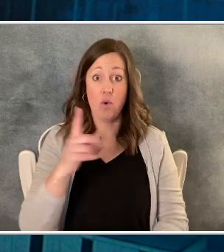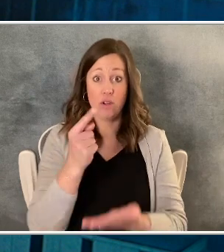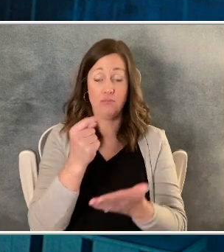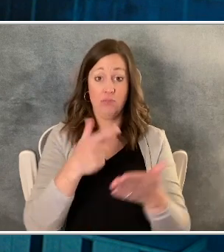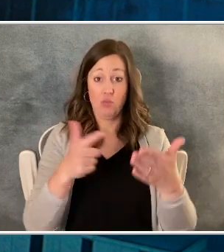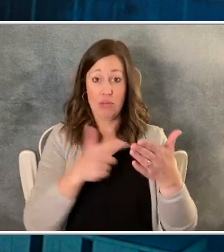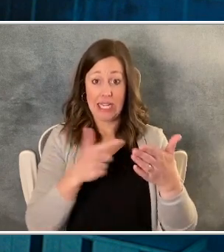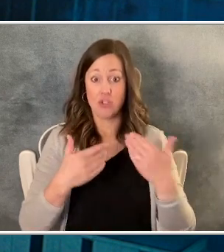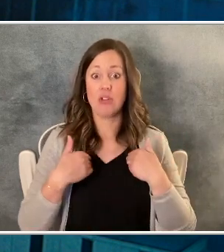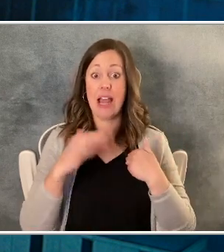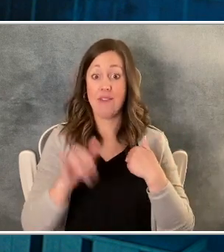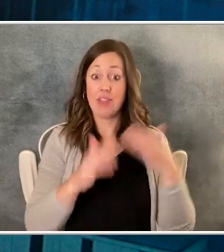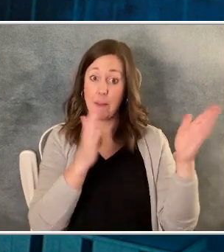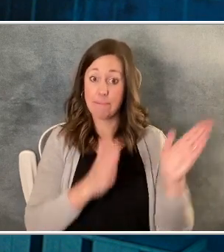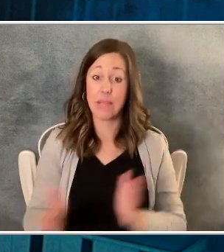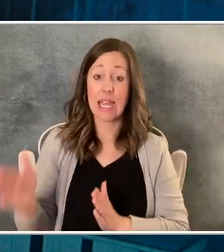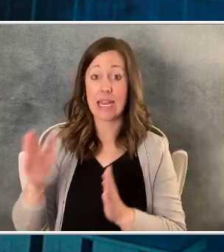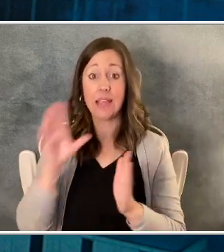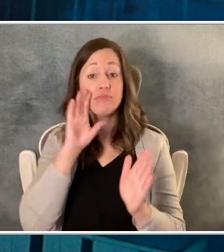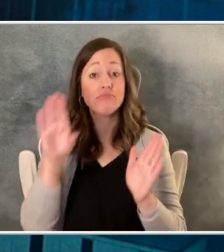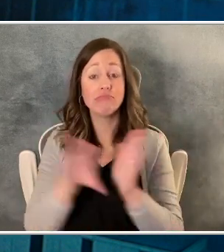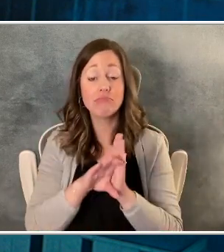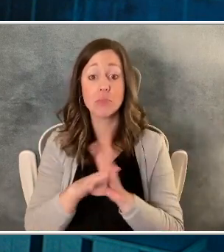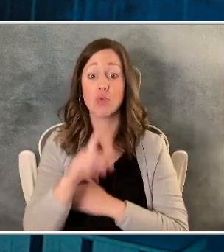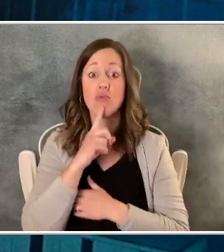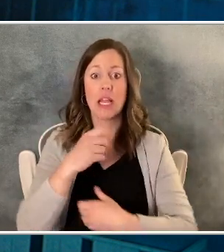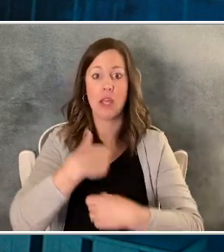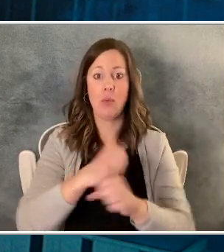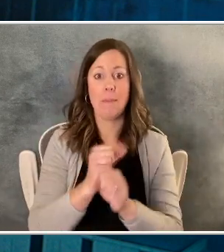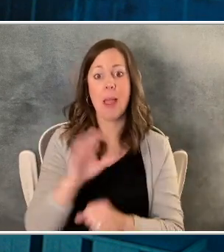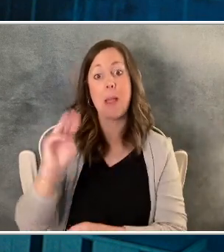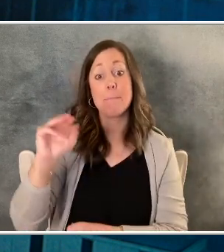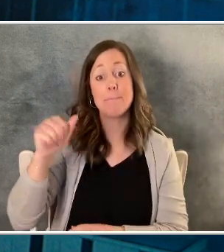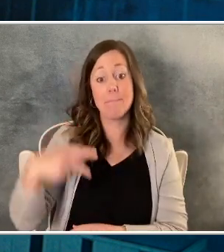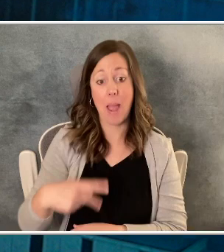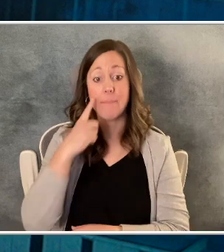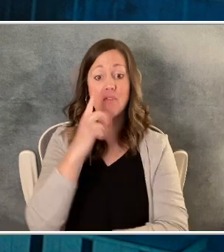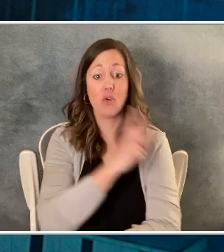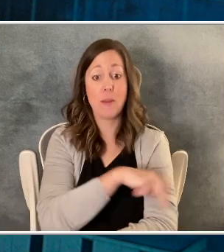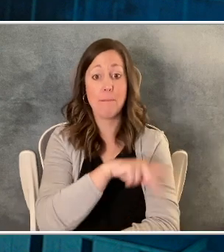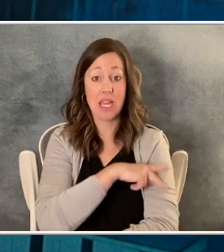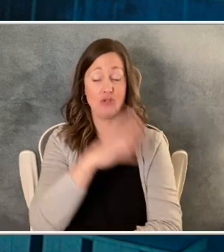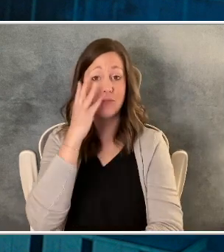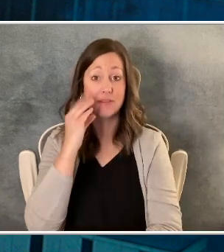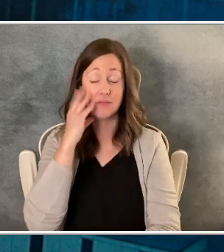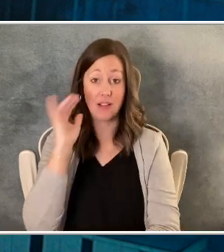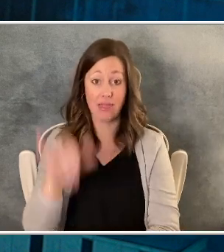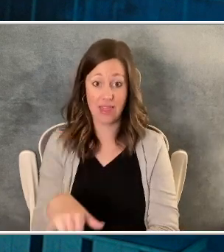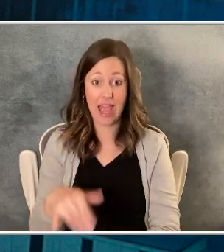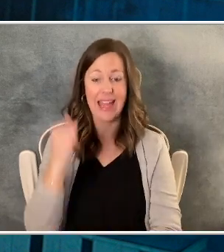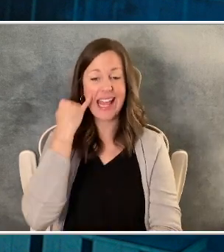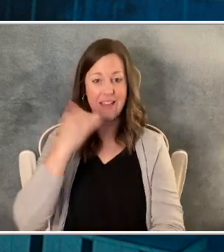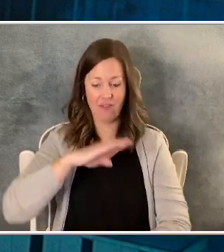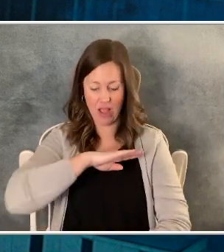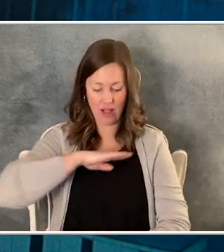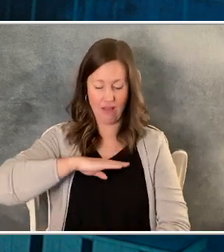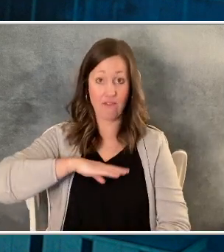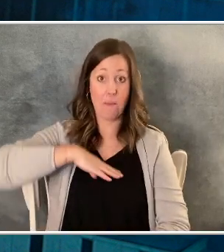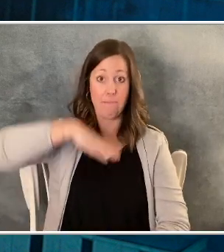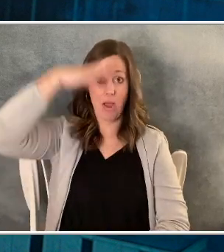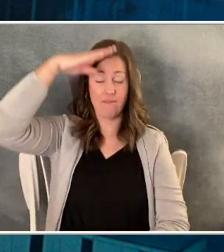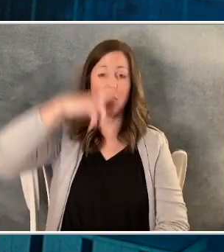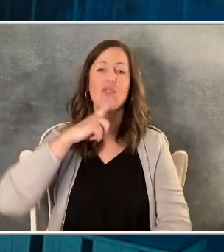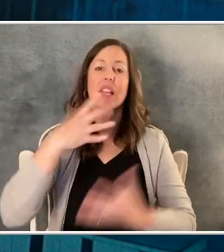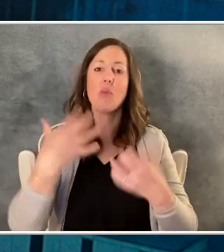scan, where we make a mask, especially for patients undergoing radiation above the clavicles, just to keep everything in the exact